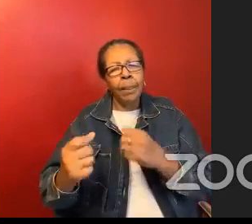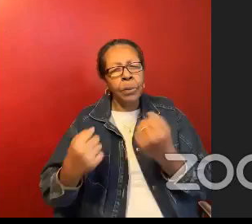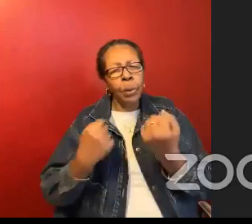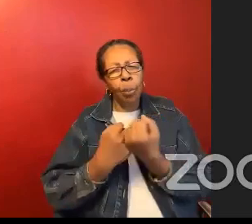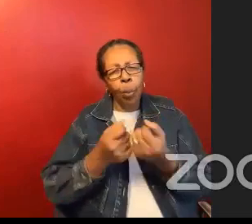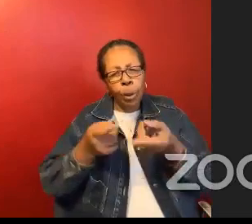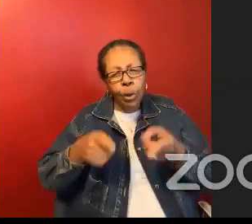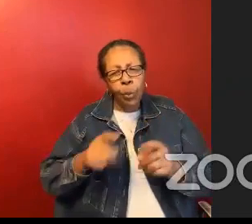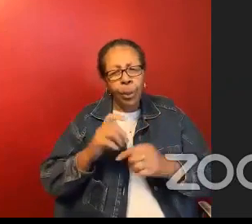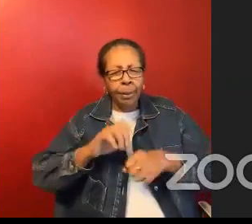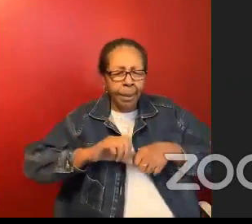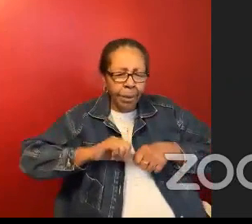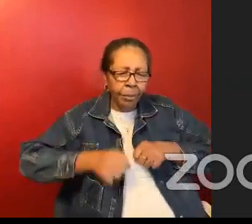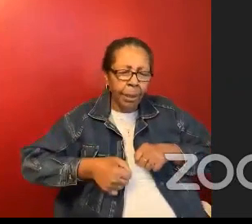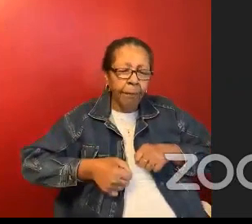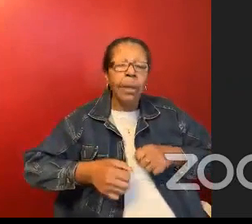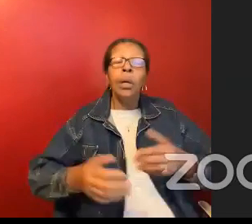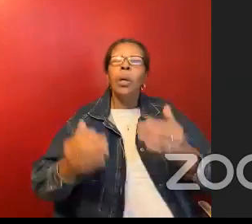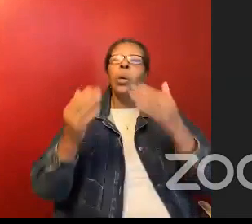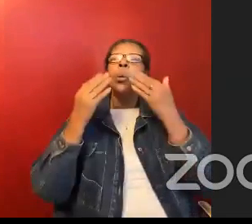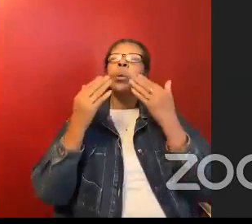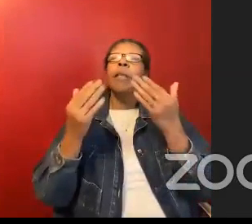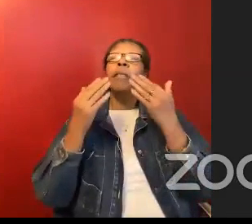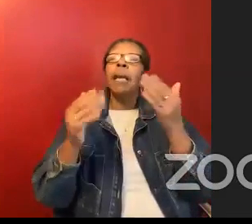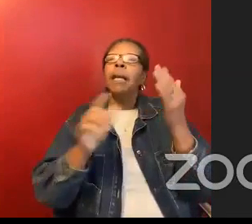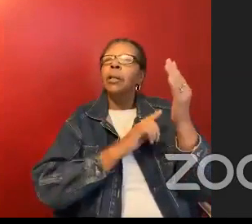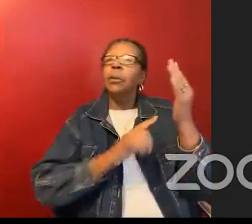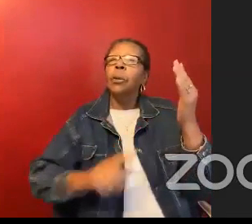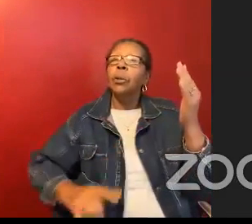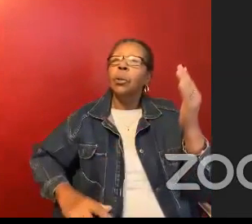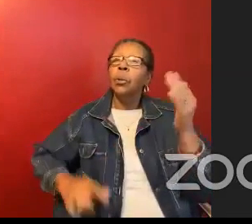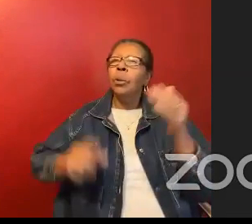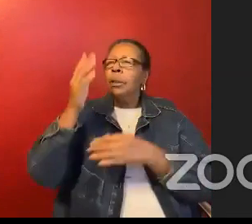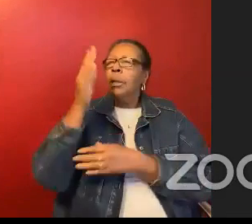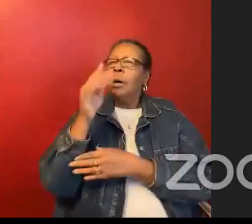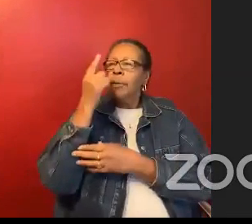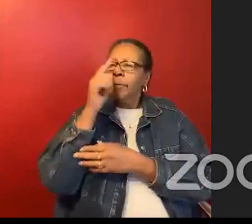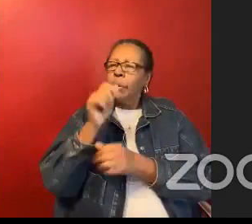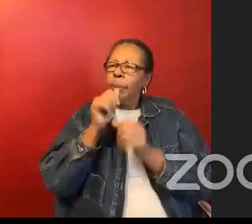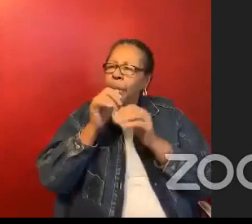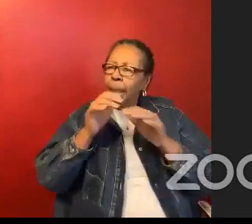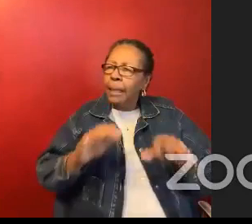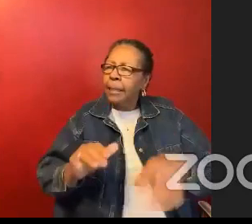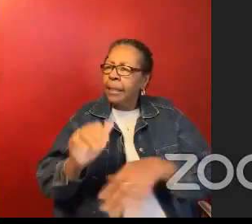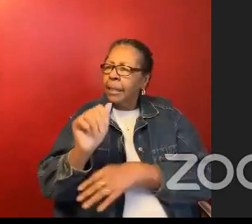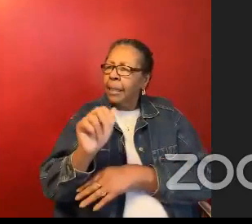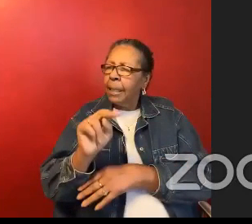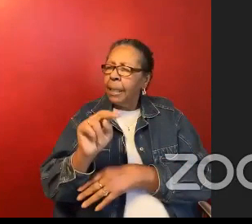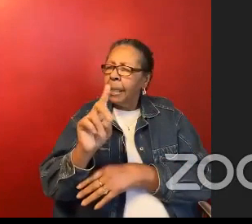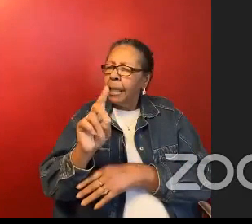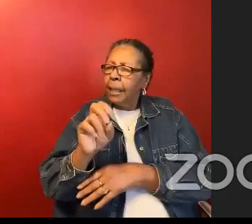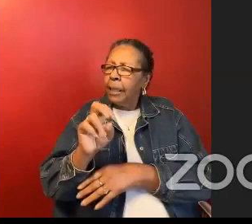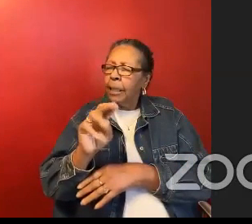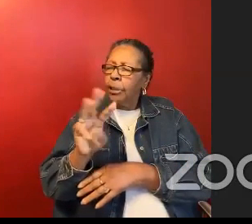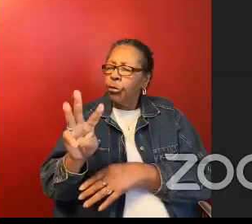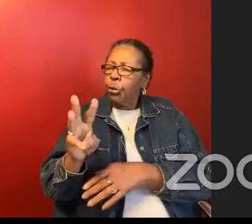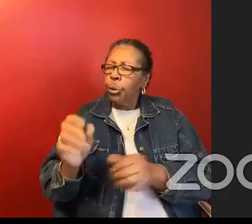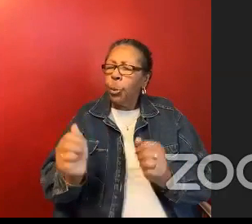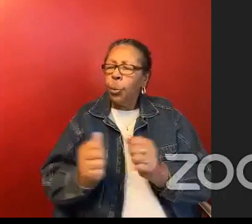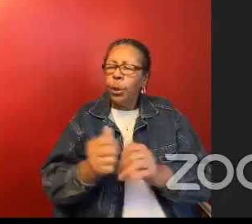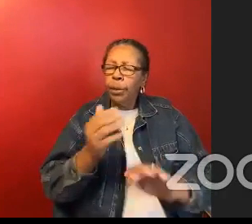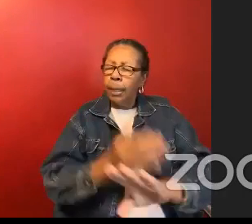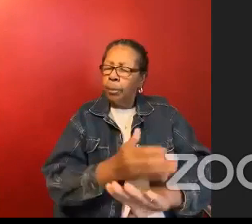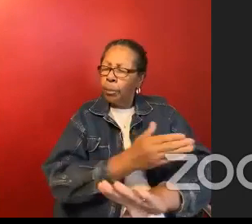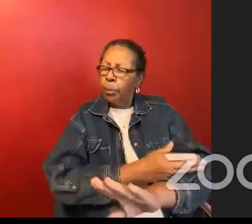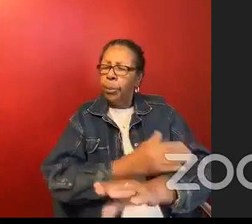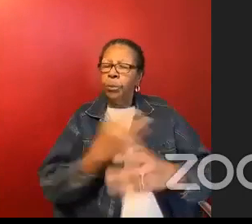We thank you, Lord God, for blessing Andrew with improved health. We don't know the specifics,